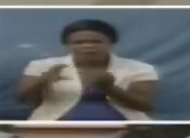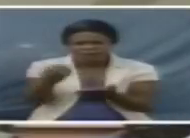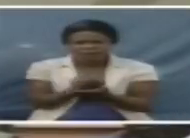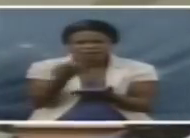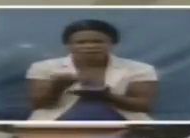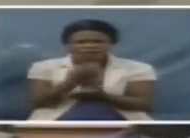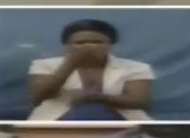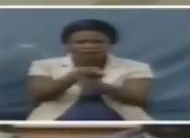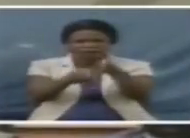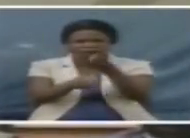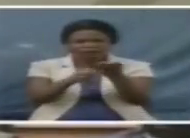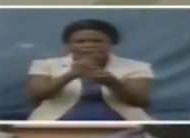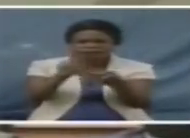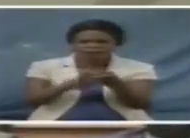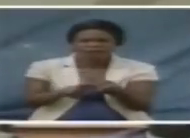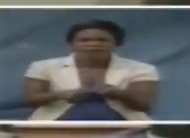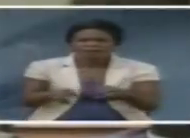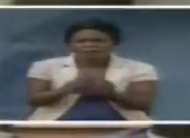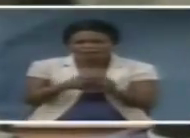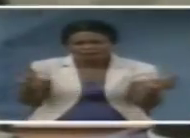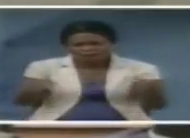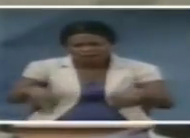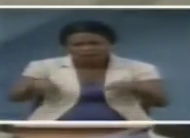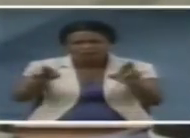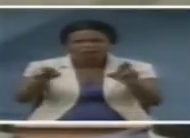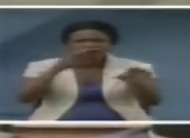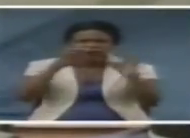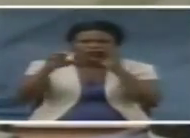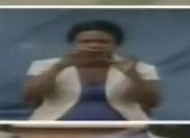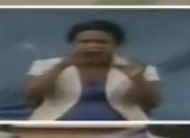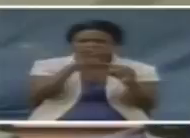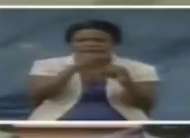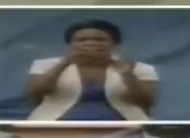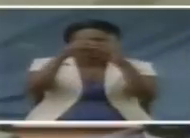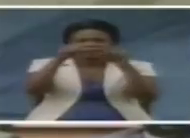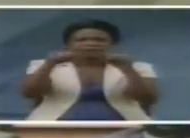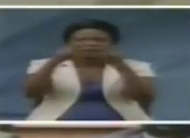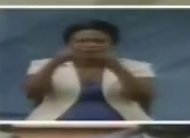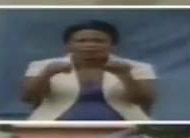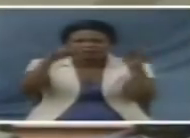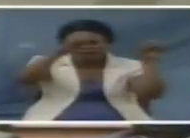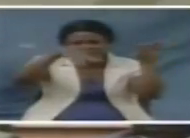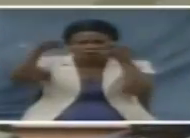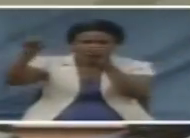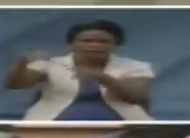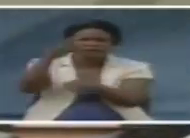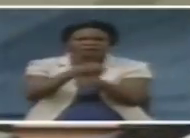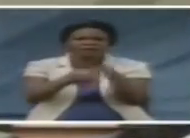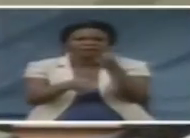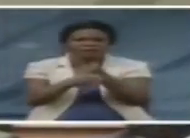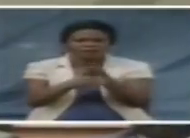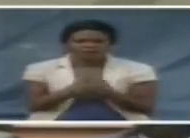the construction of economic infrastructure such as feeder roads, communication, and rural